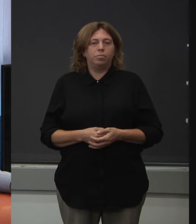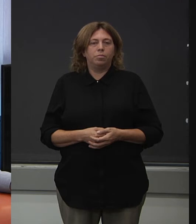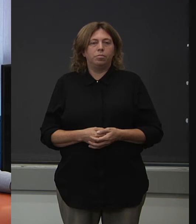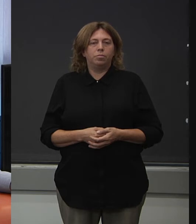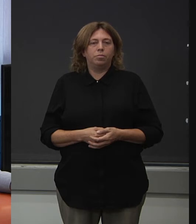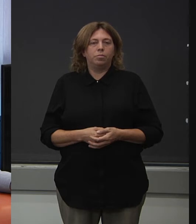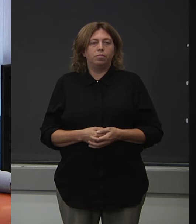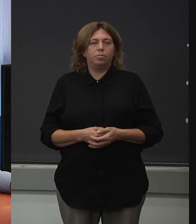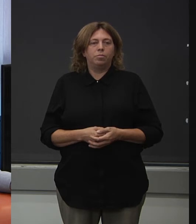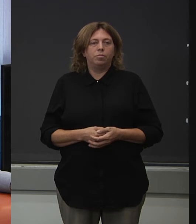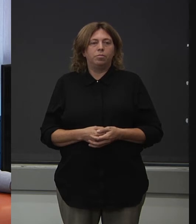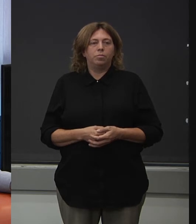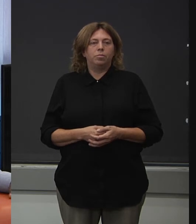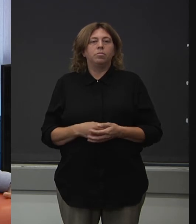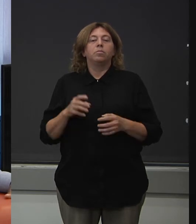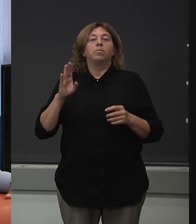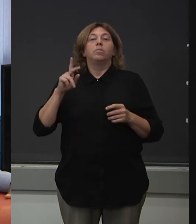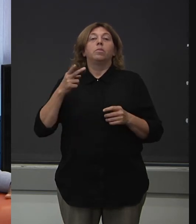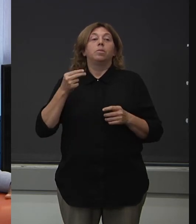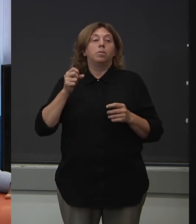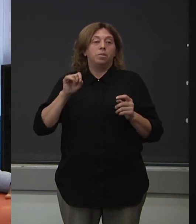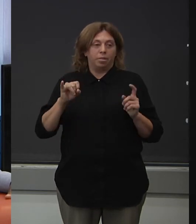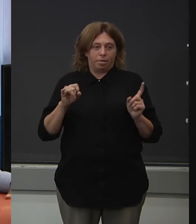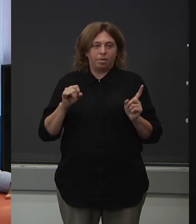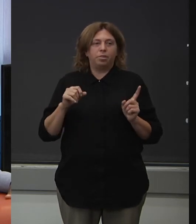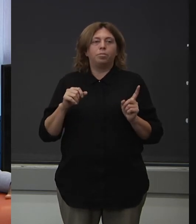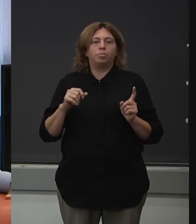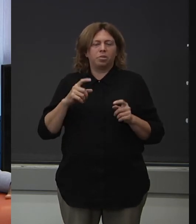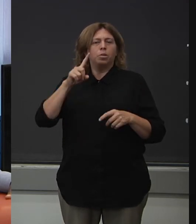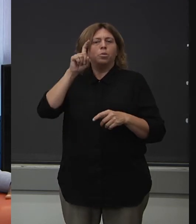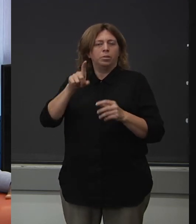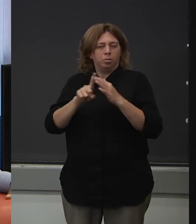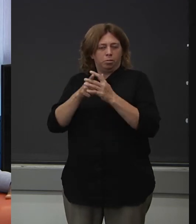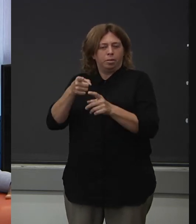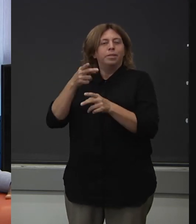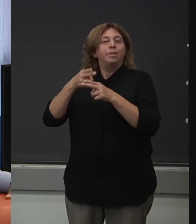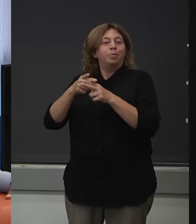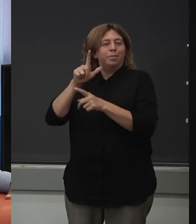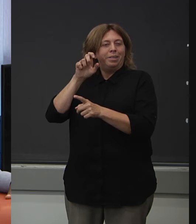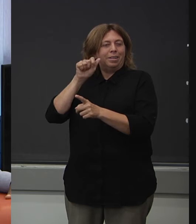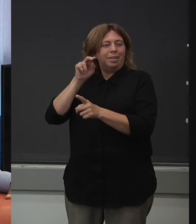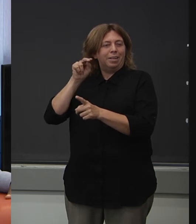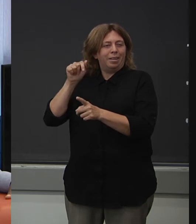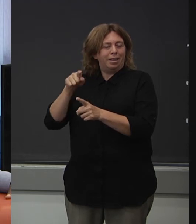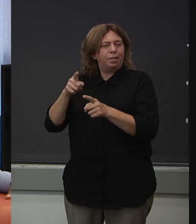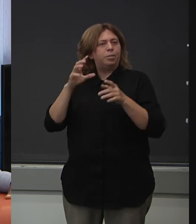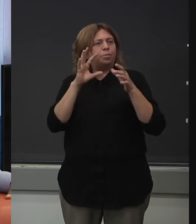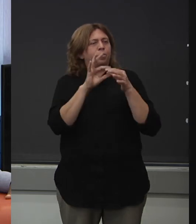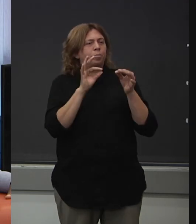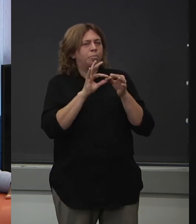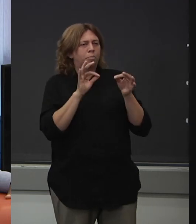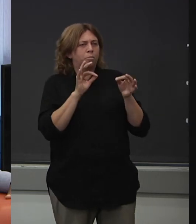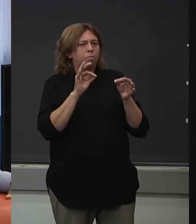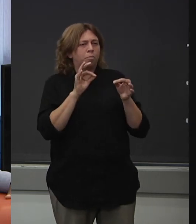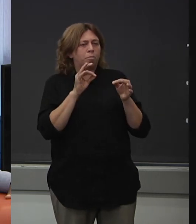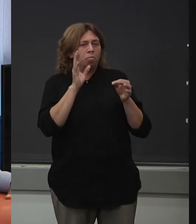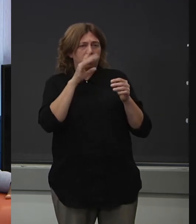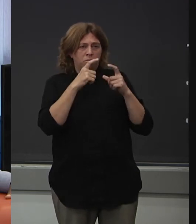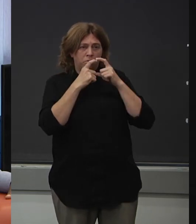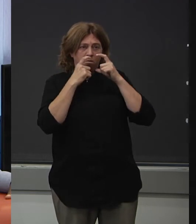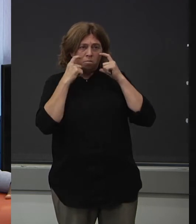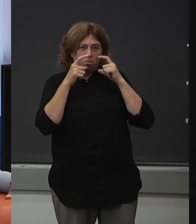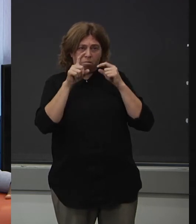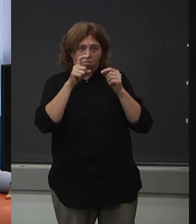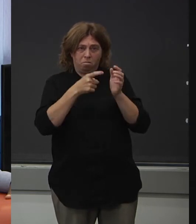So there's a question from Liana. Why aren't face coverings required in common areas of